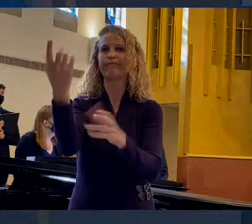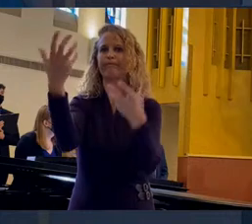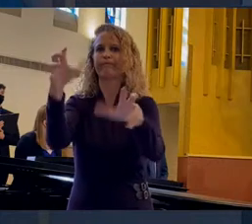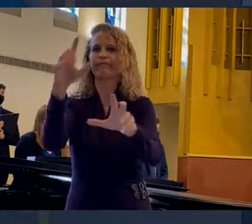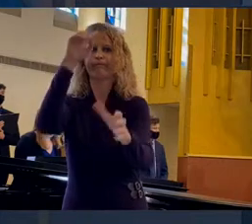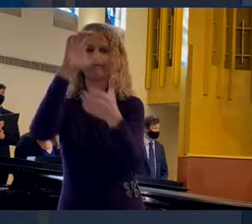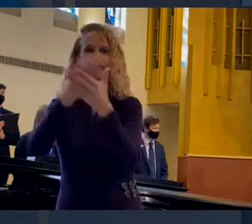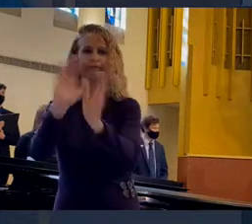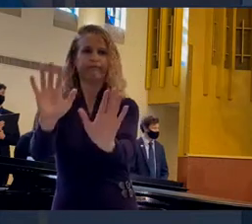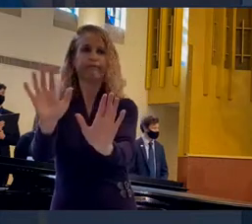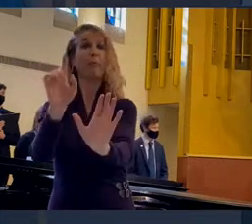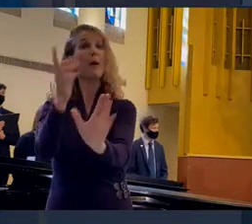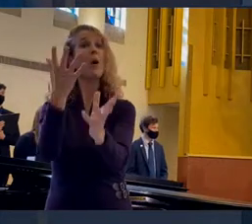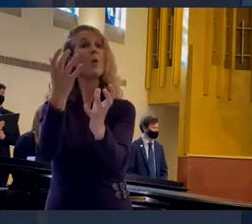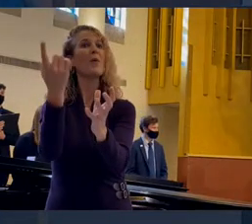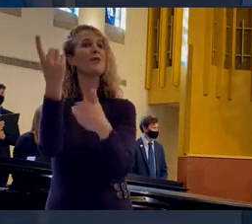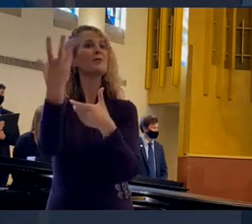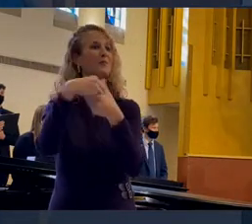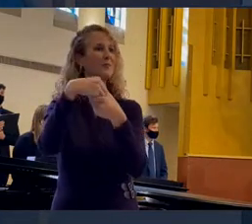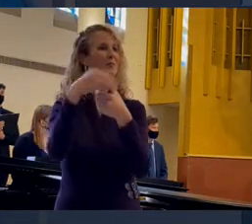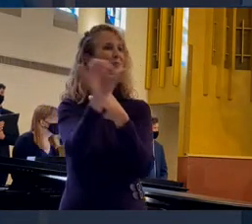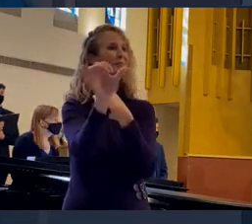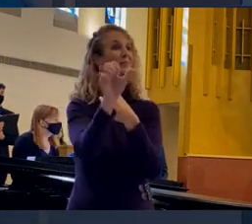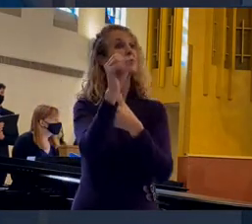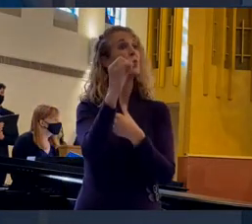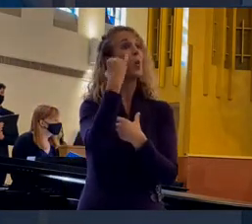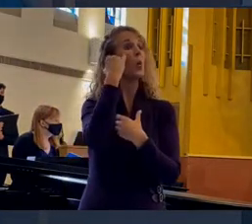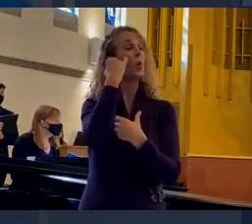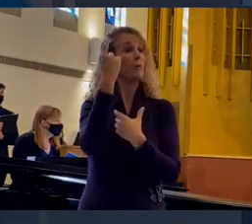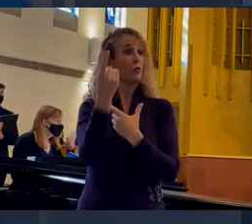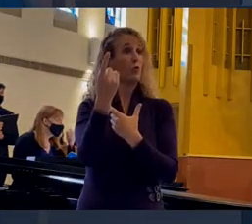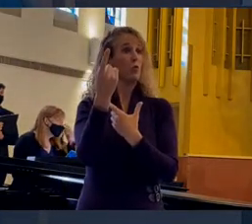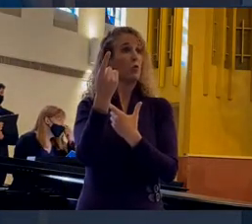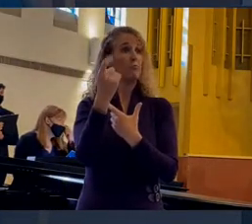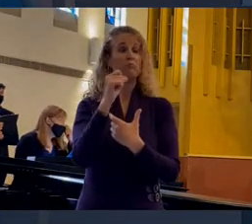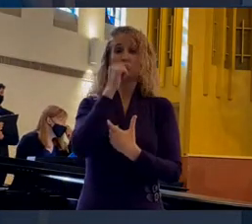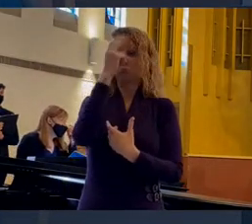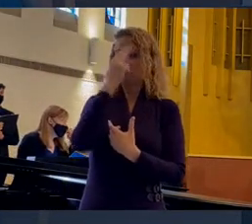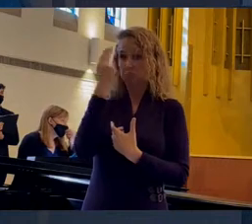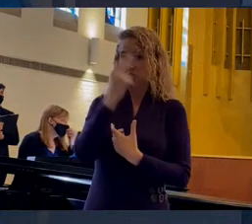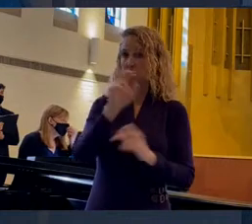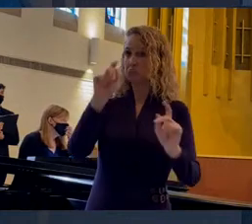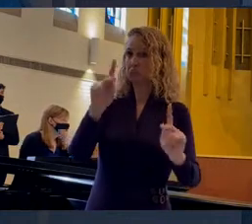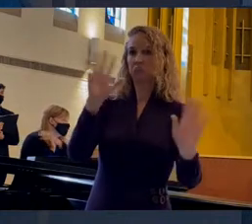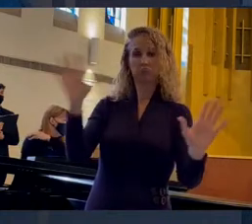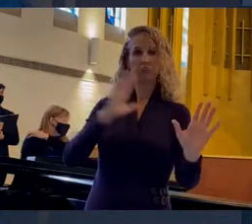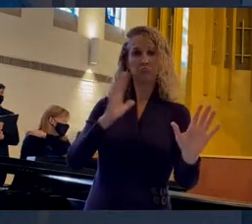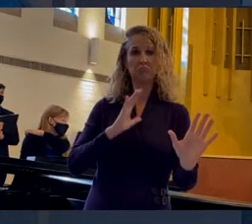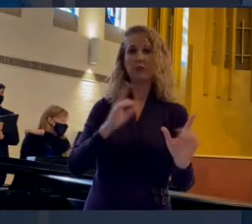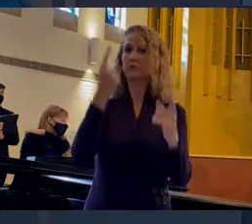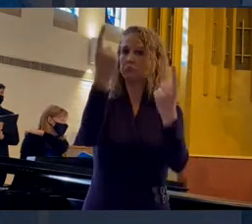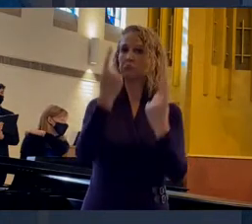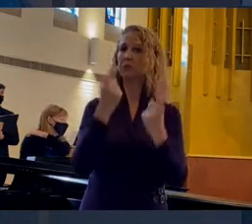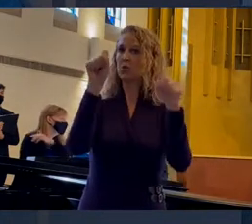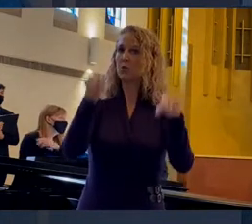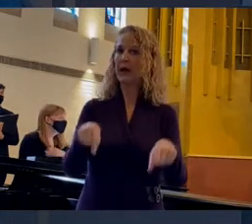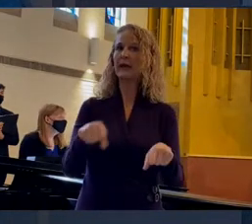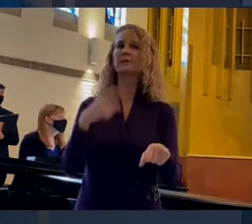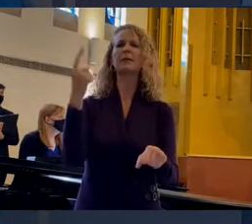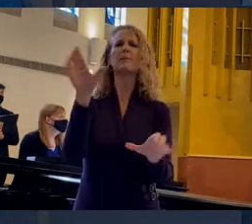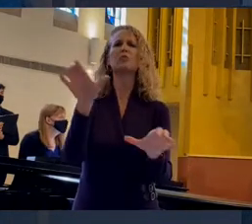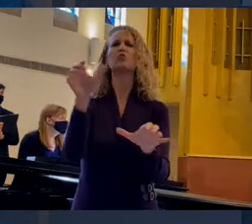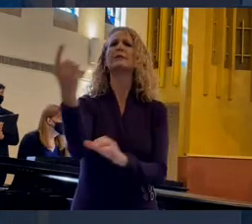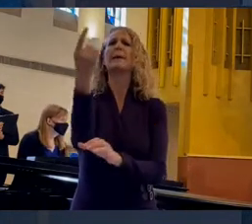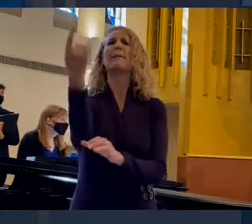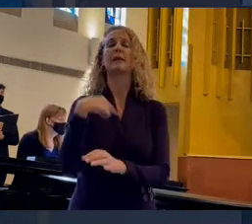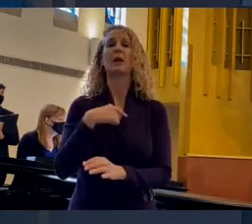they don't believe. But we want you to participate. So if you're not Catholic and don't believe what we believe, just come forward, make some